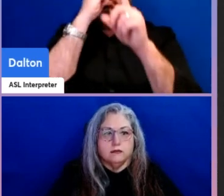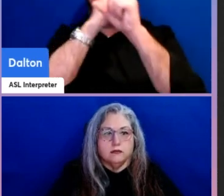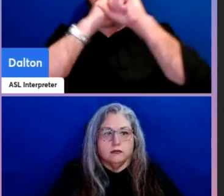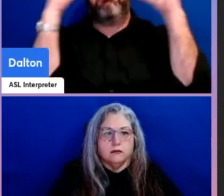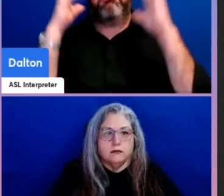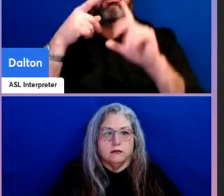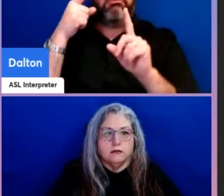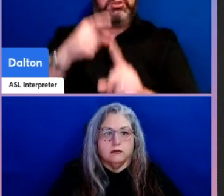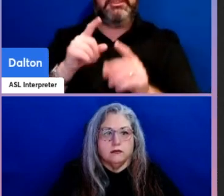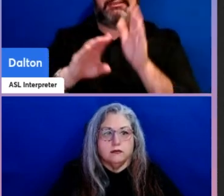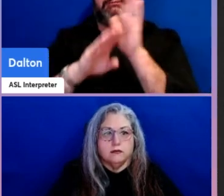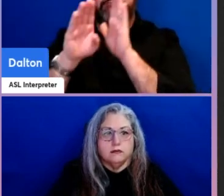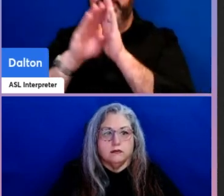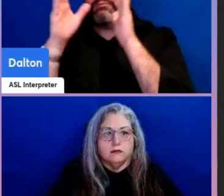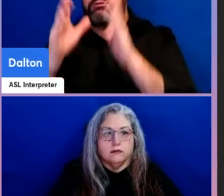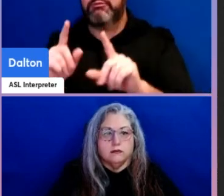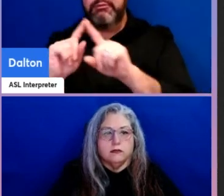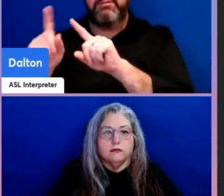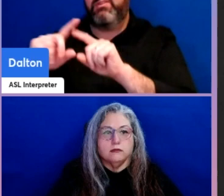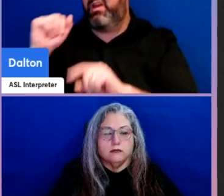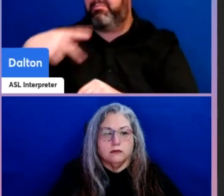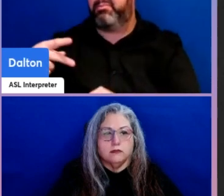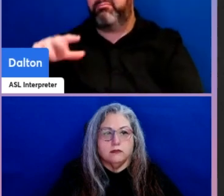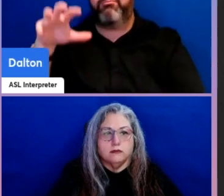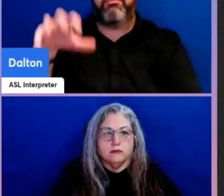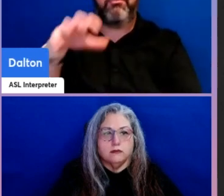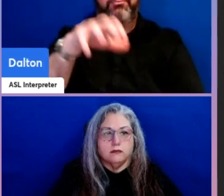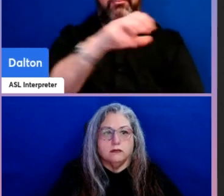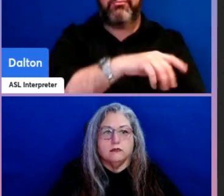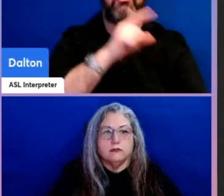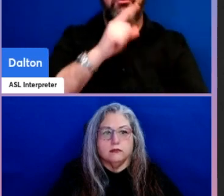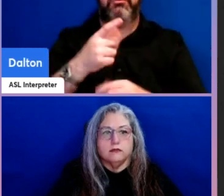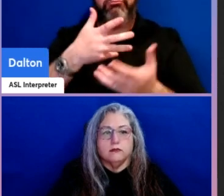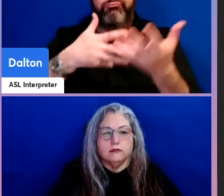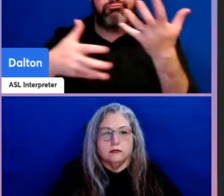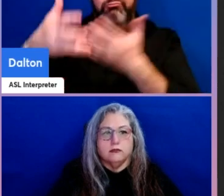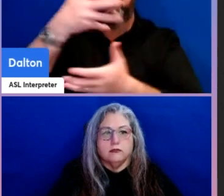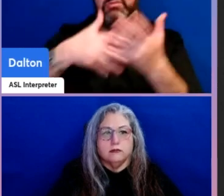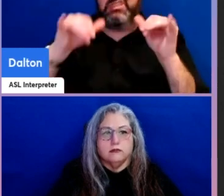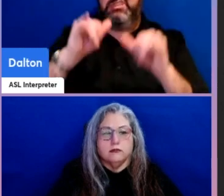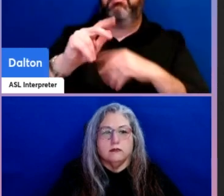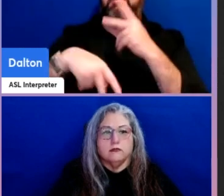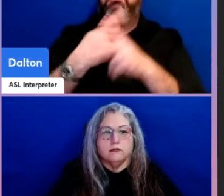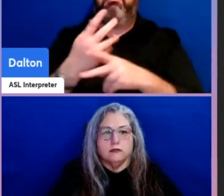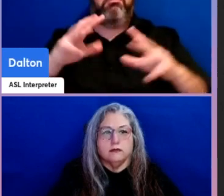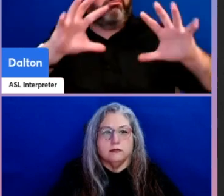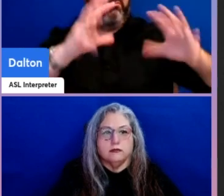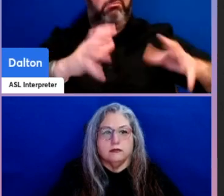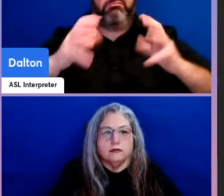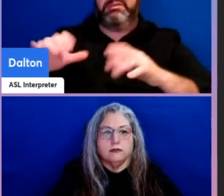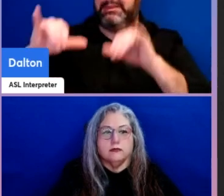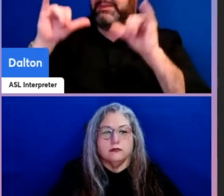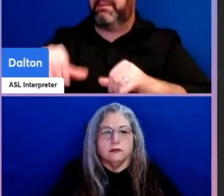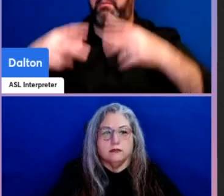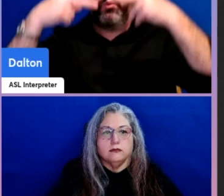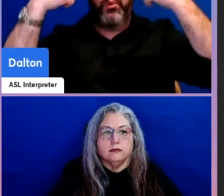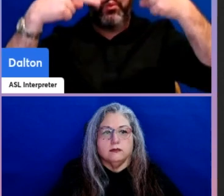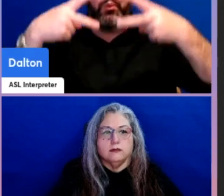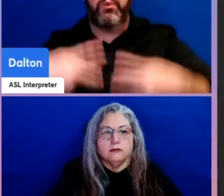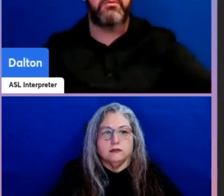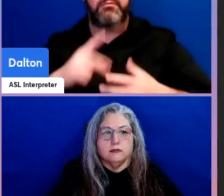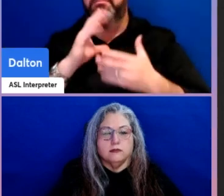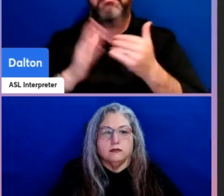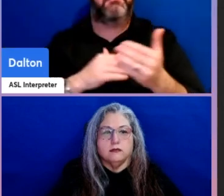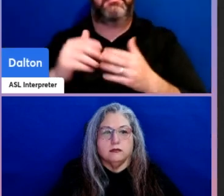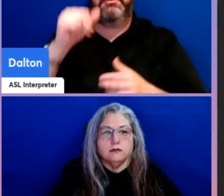developers across different applications are interacting with the same sort of class, and it's the same reusable code. So that way, no matter which